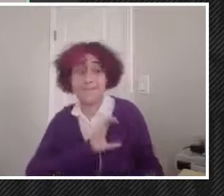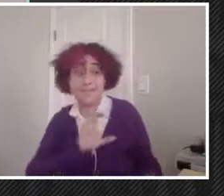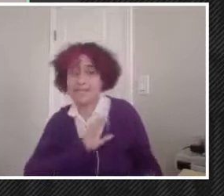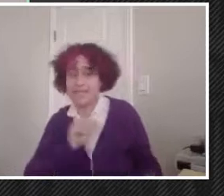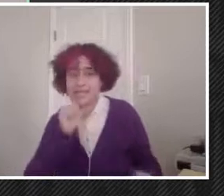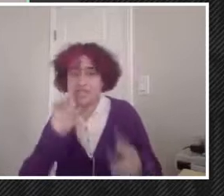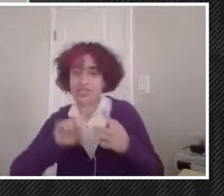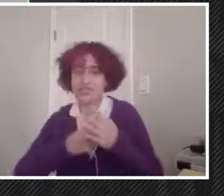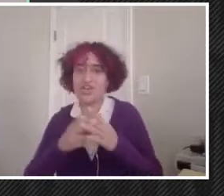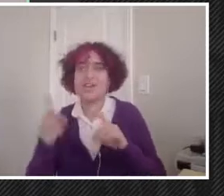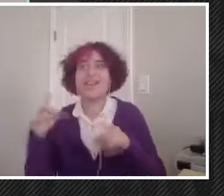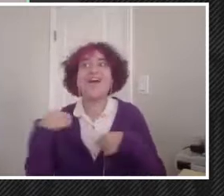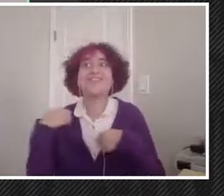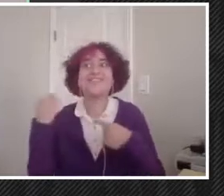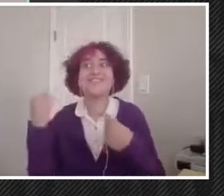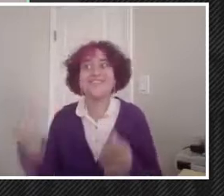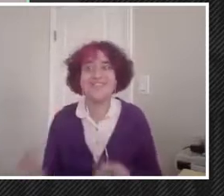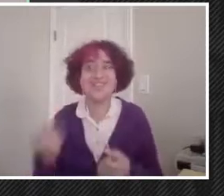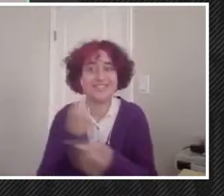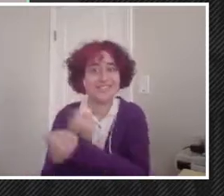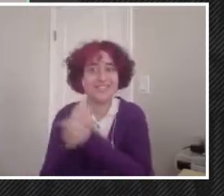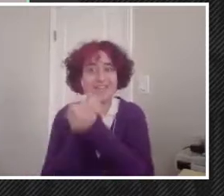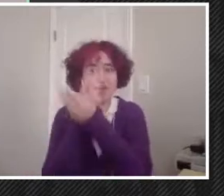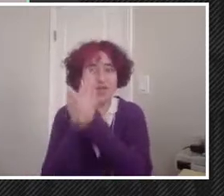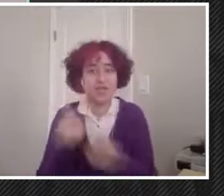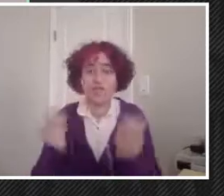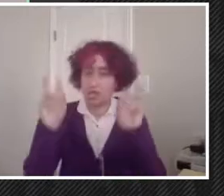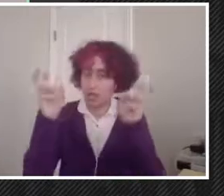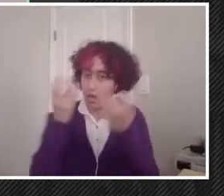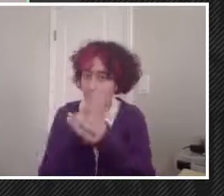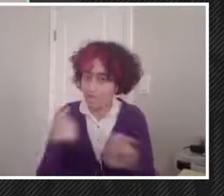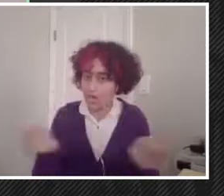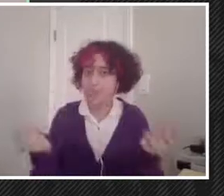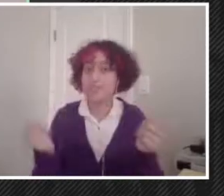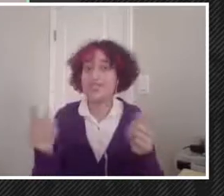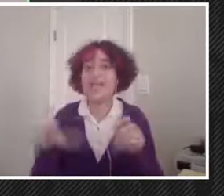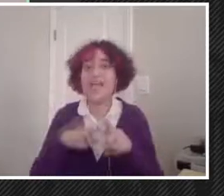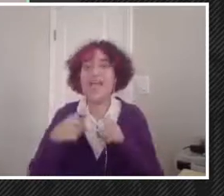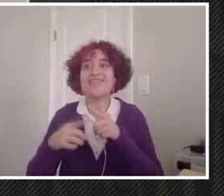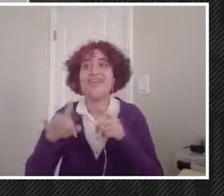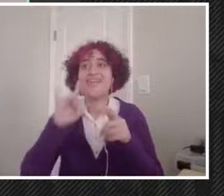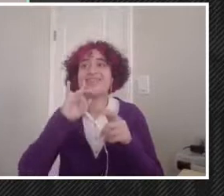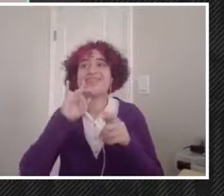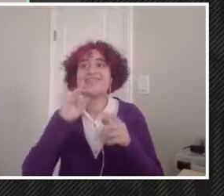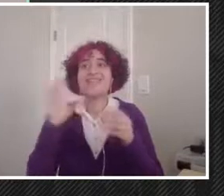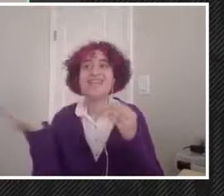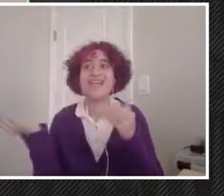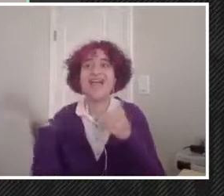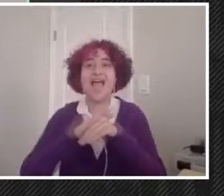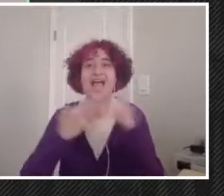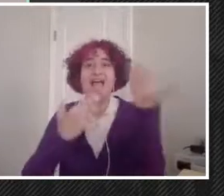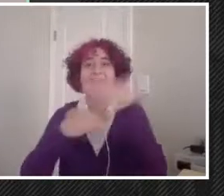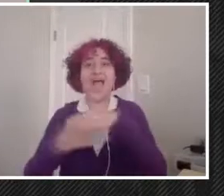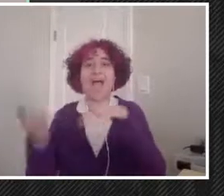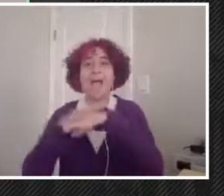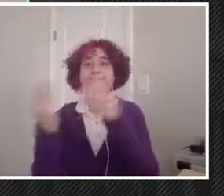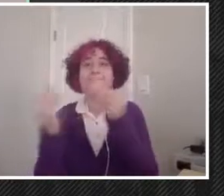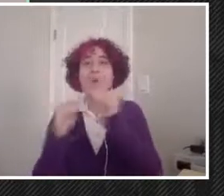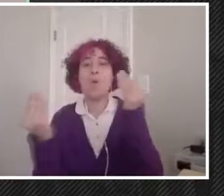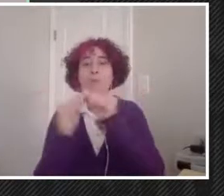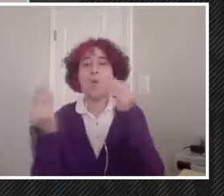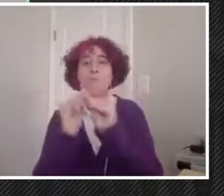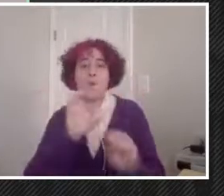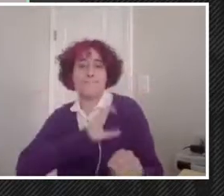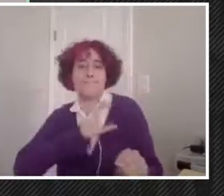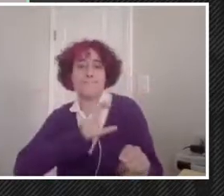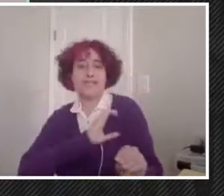slavery, right? And then the more hyper-policing we have gotten as a result of us needing to put more Black